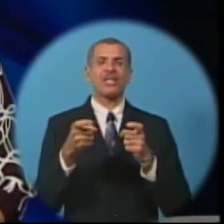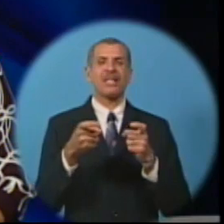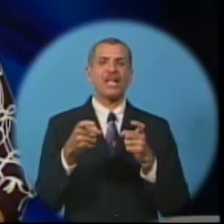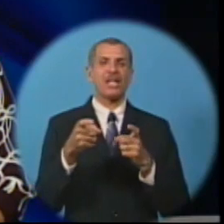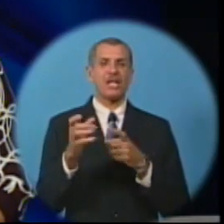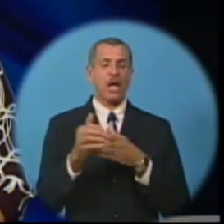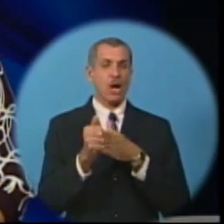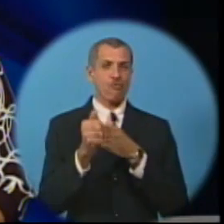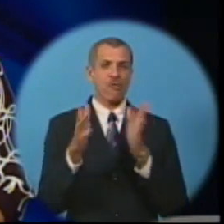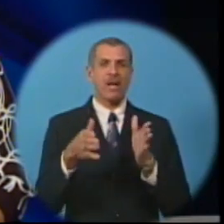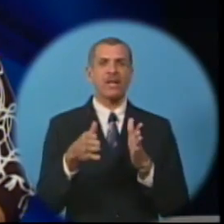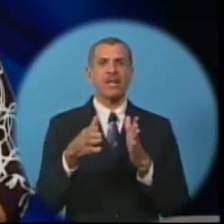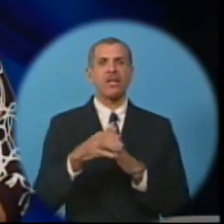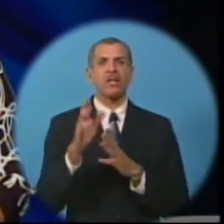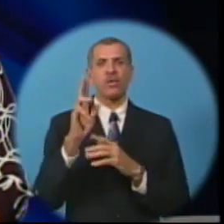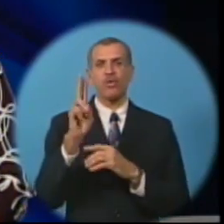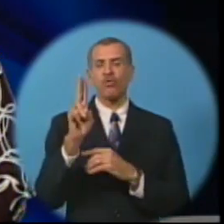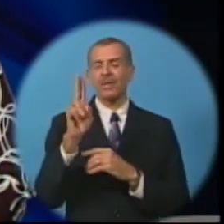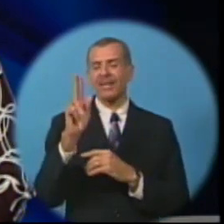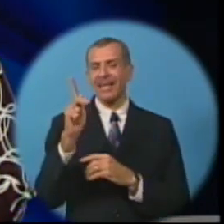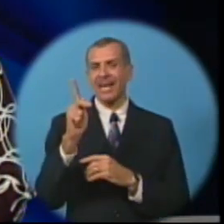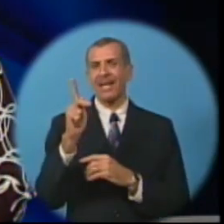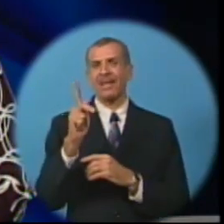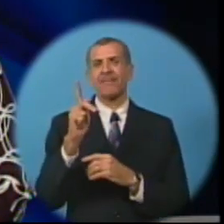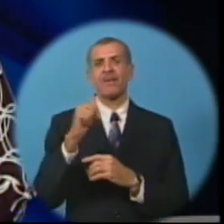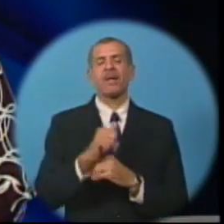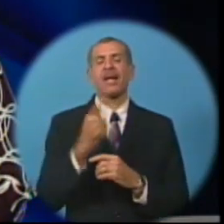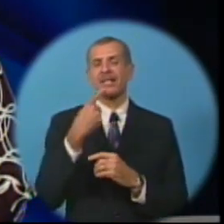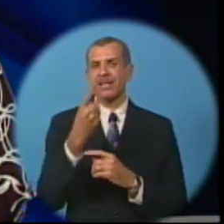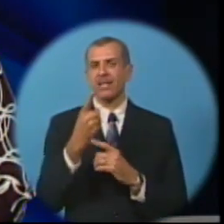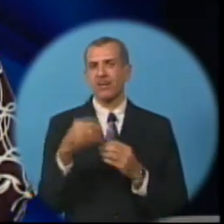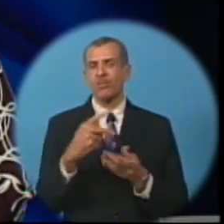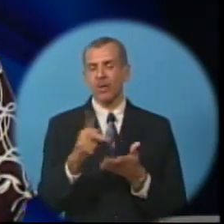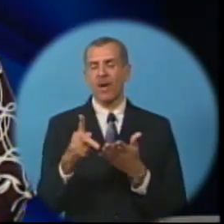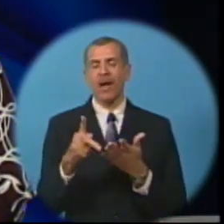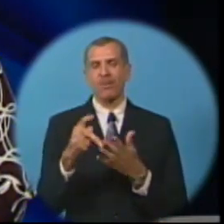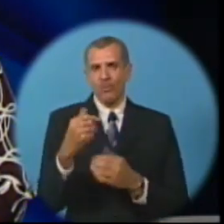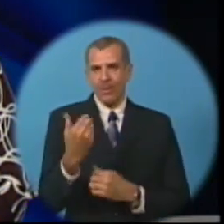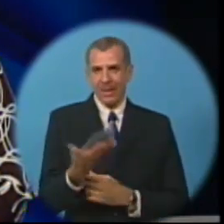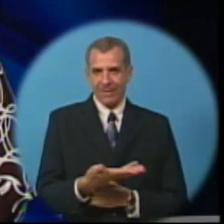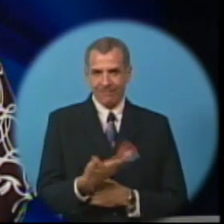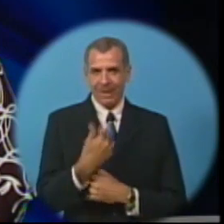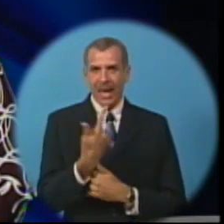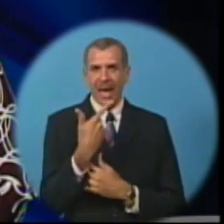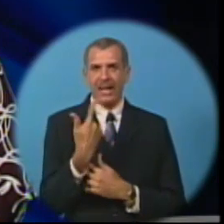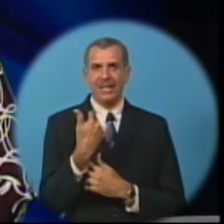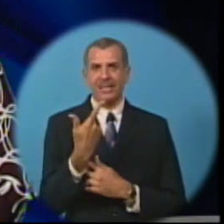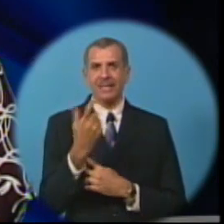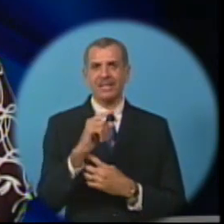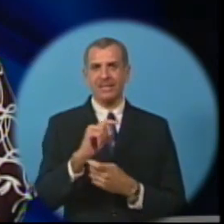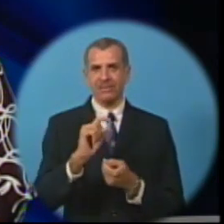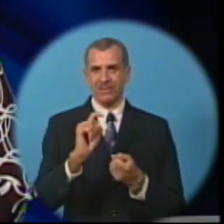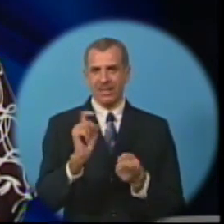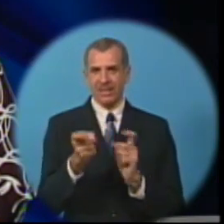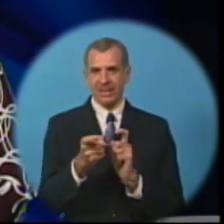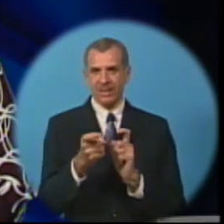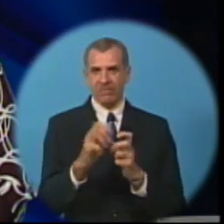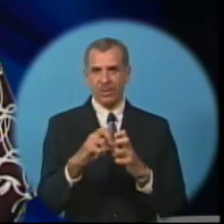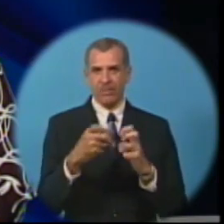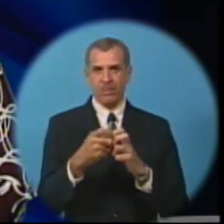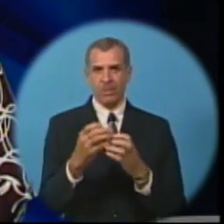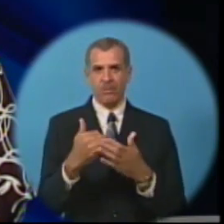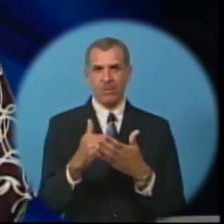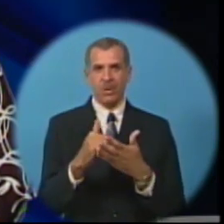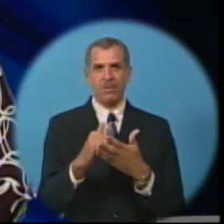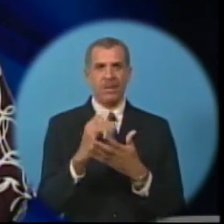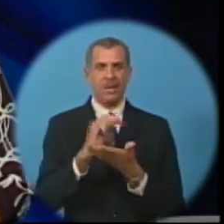Richard Hunter welcomed efforts by the island to introduce the program in schools. He says it is designed to correct deficiencies before they become